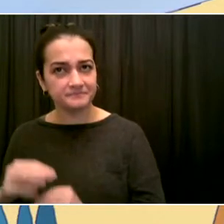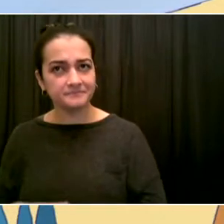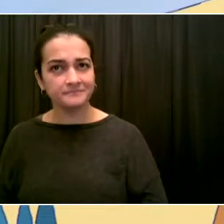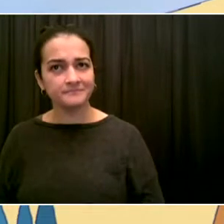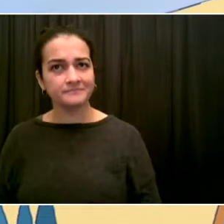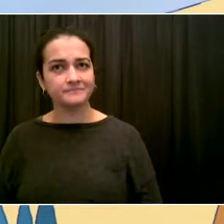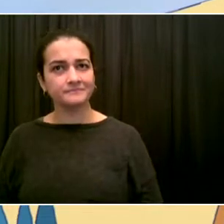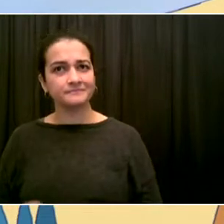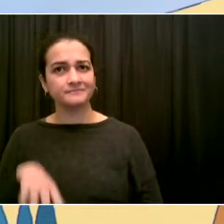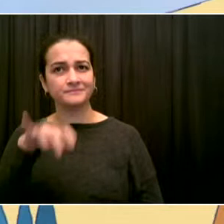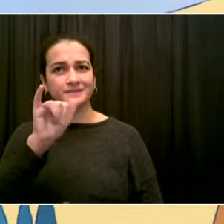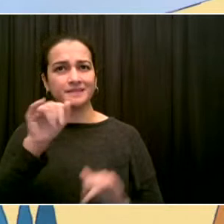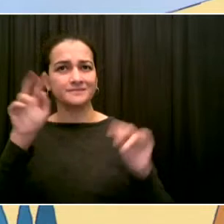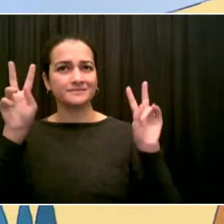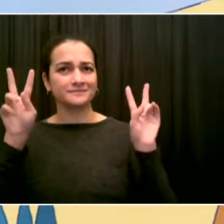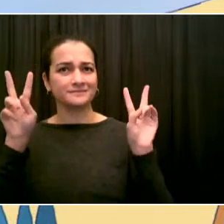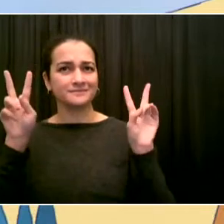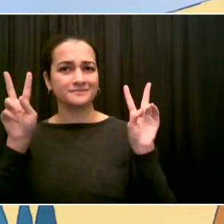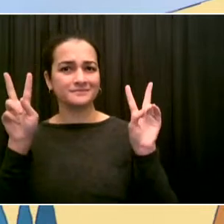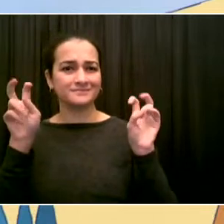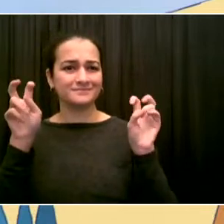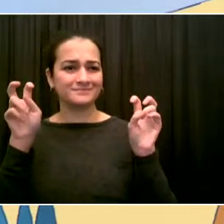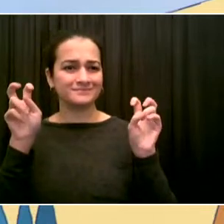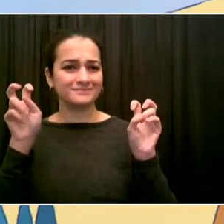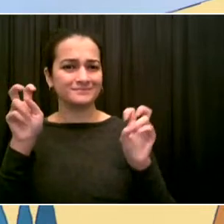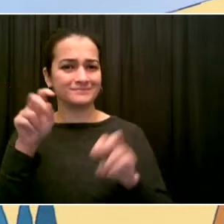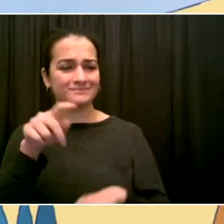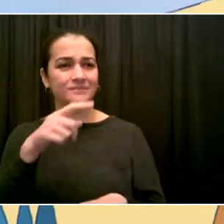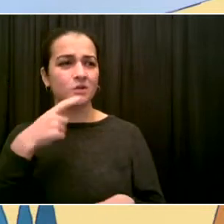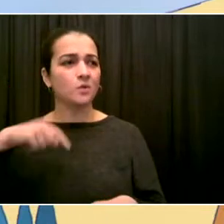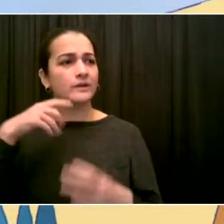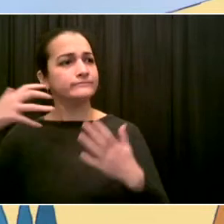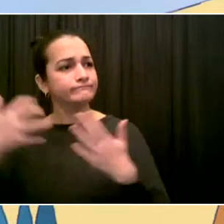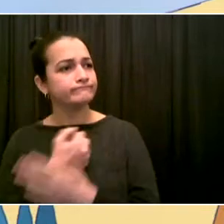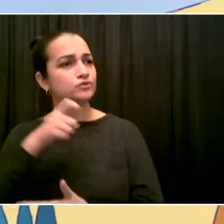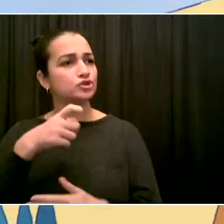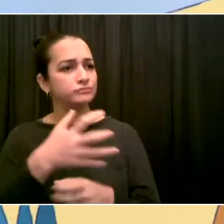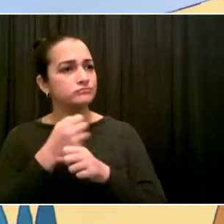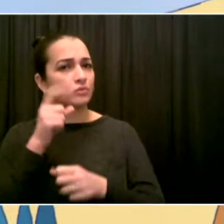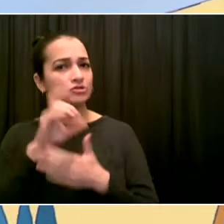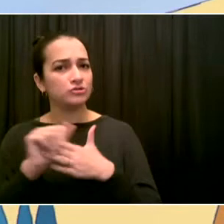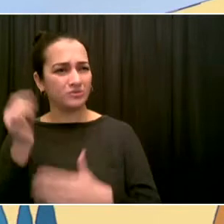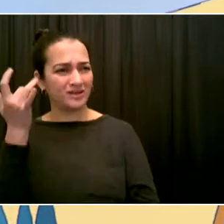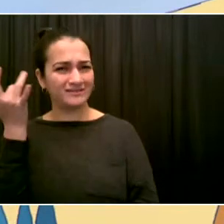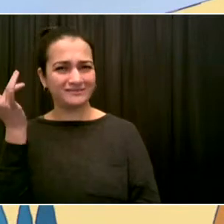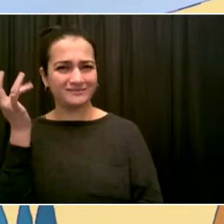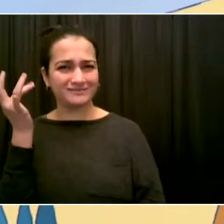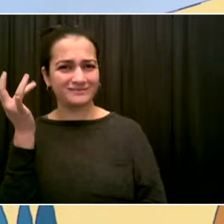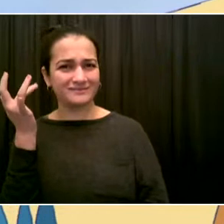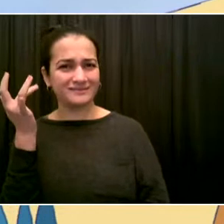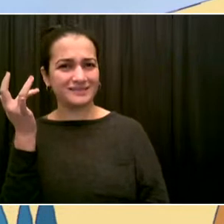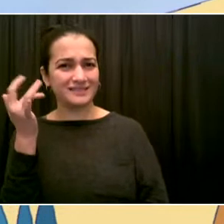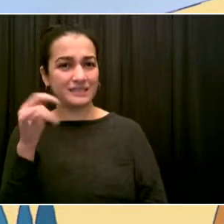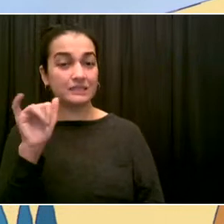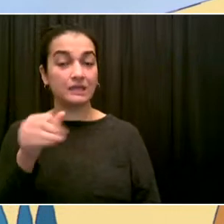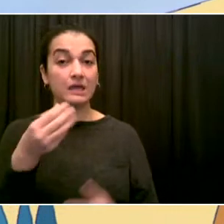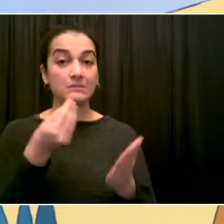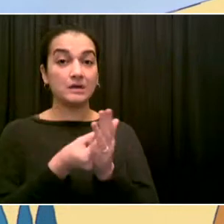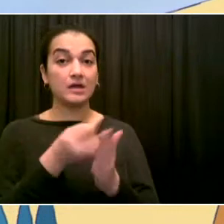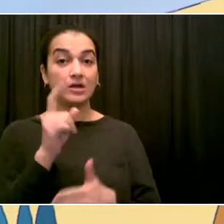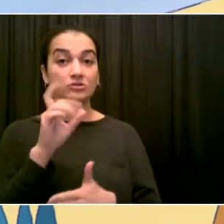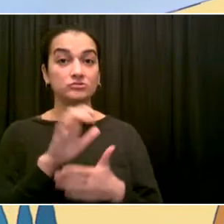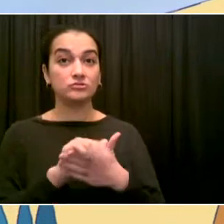to, I don't know if my kids are gonna each get $100 bill today or what when I take them to get vaccinations. I'm